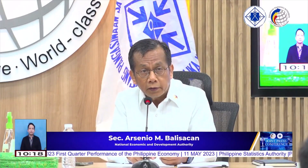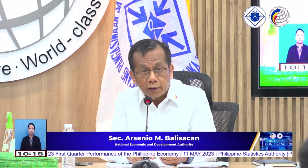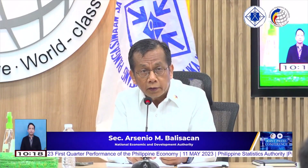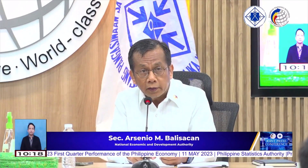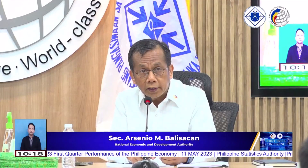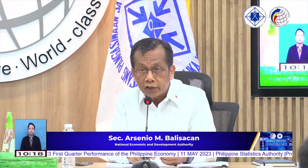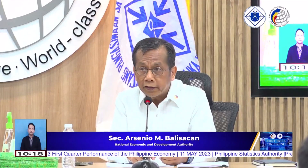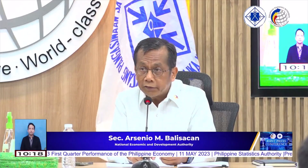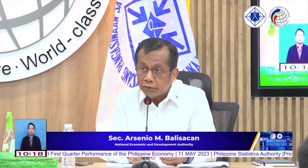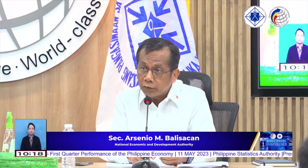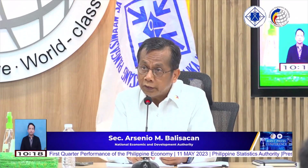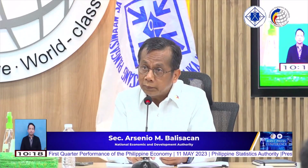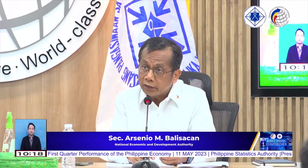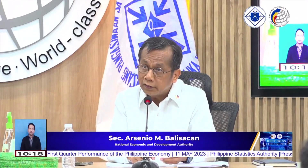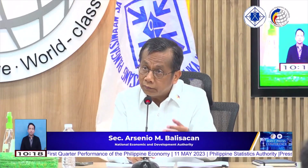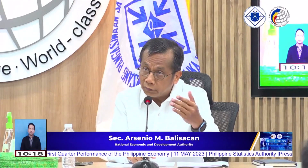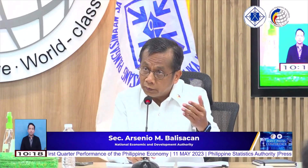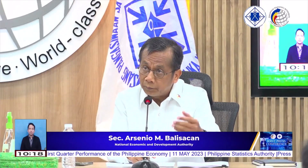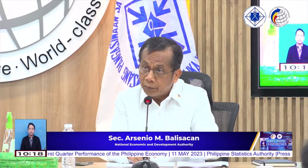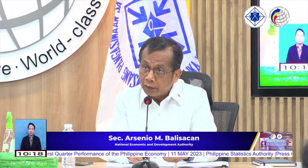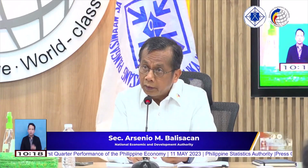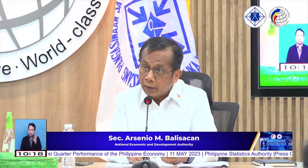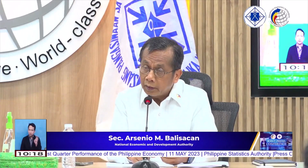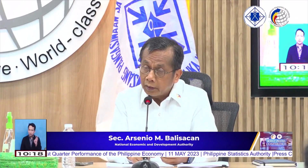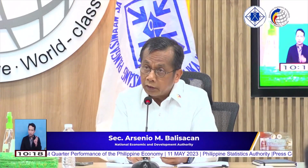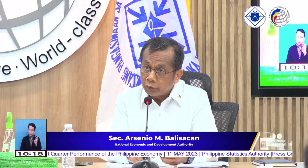and 6.5 to 8% for